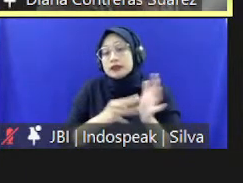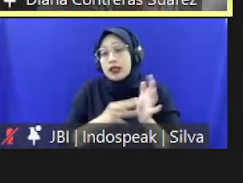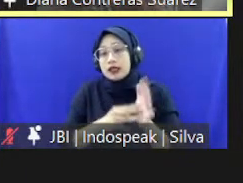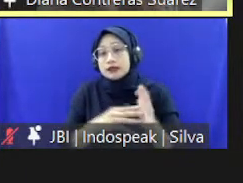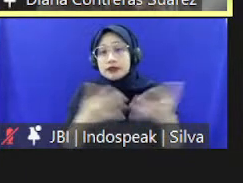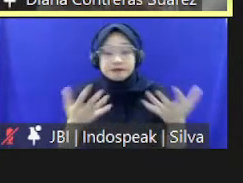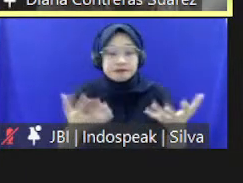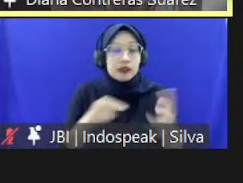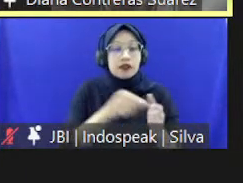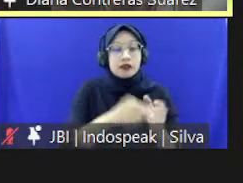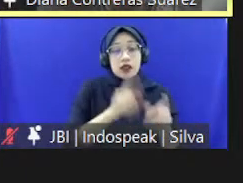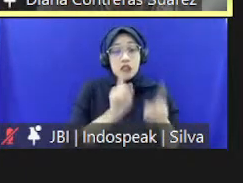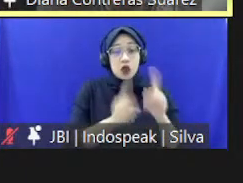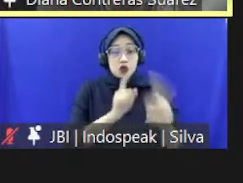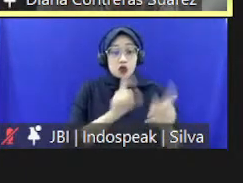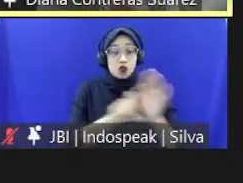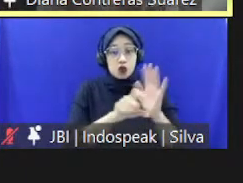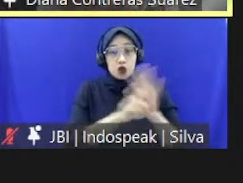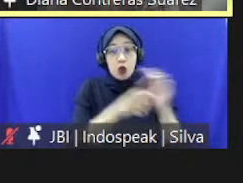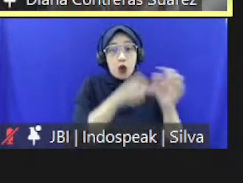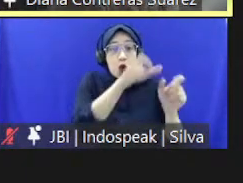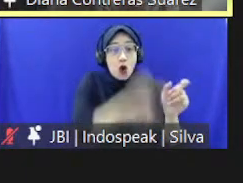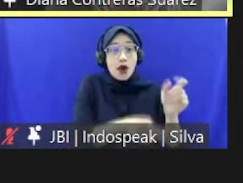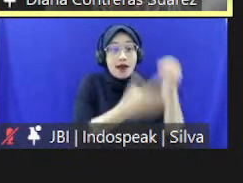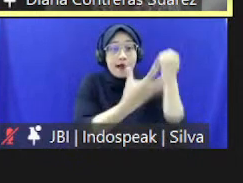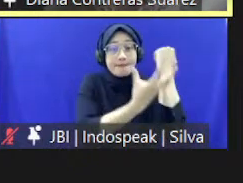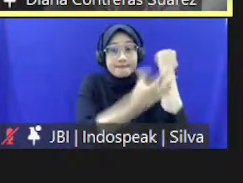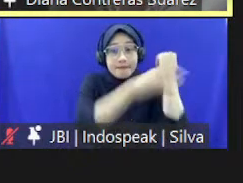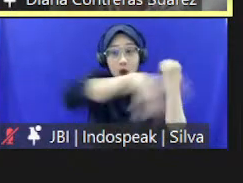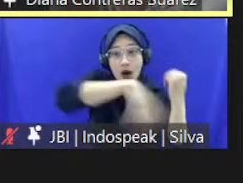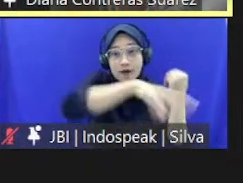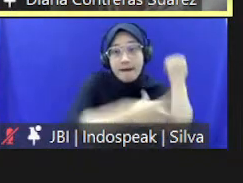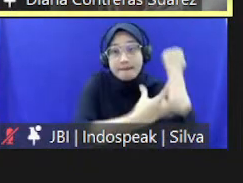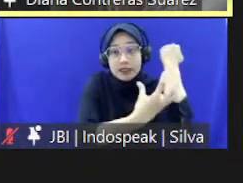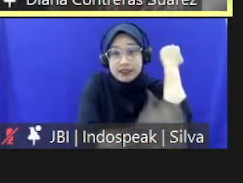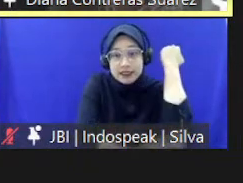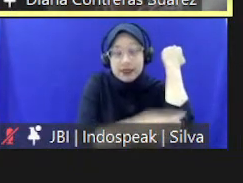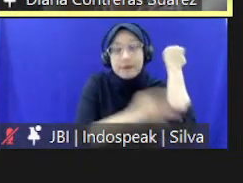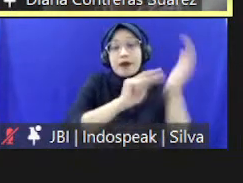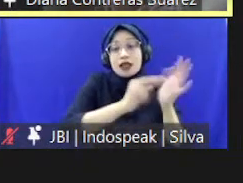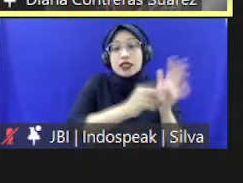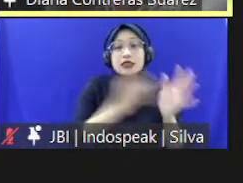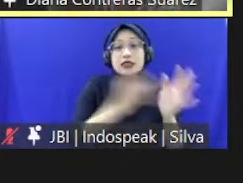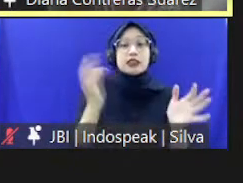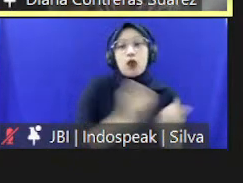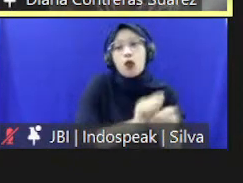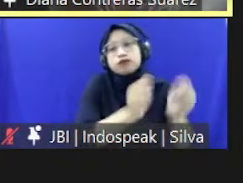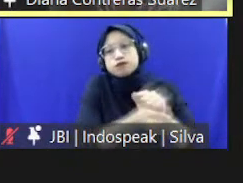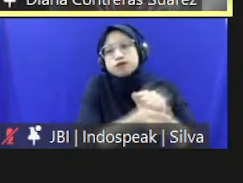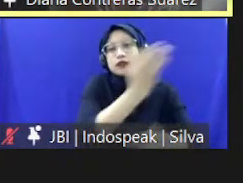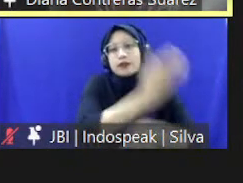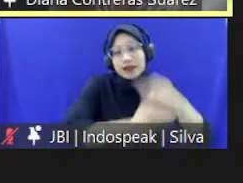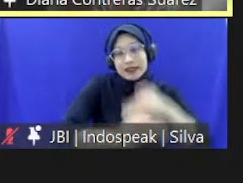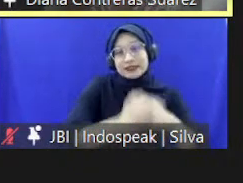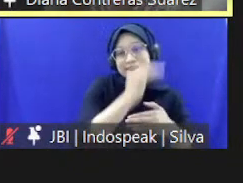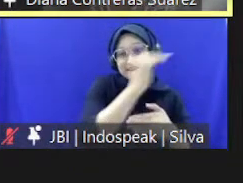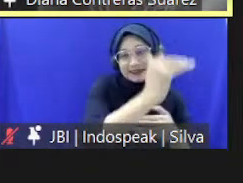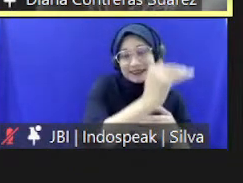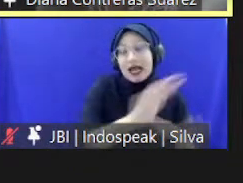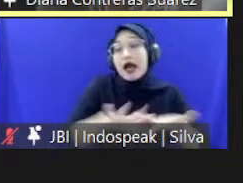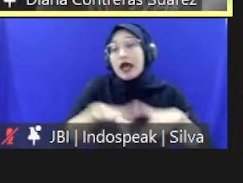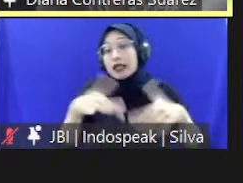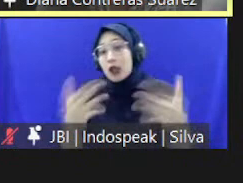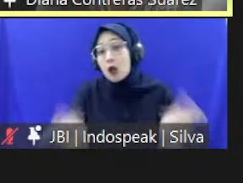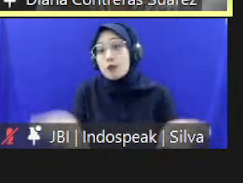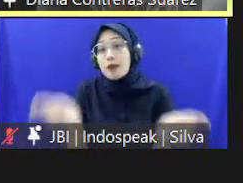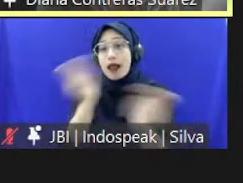have a disability and therefore they are poor, although we don't know how it is. What we find here very clear is that they are very highly